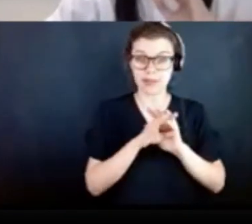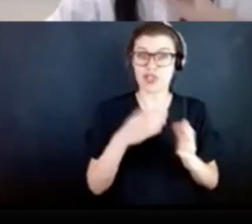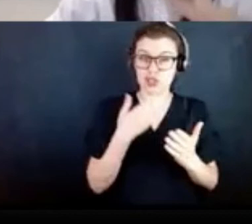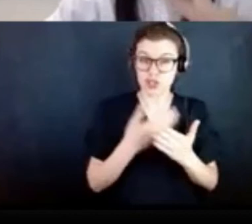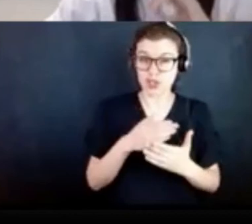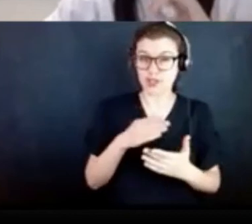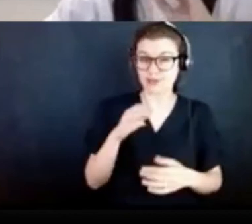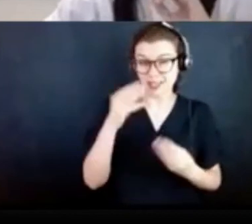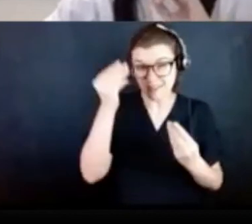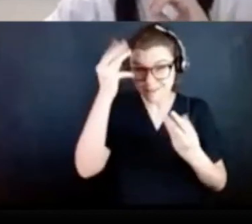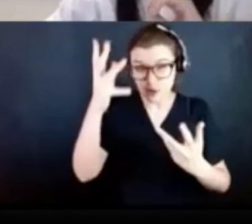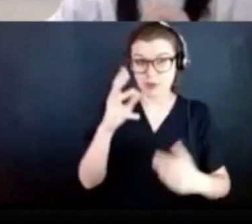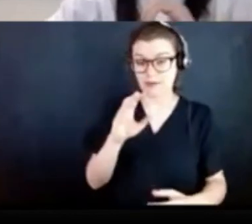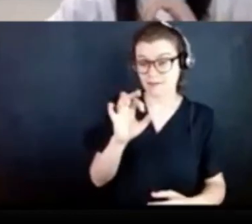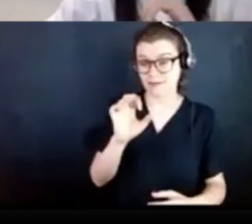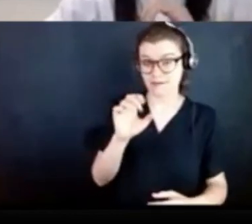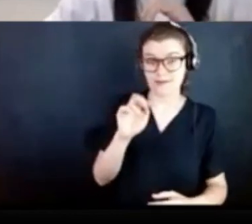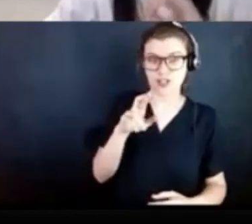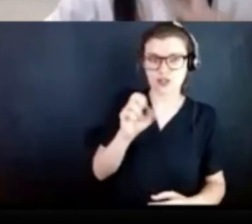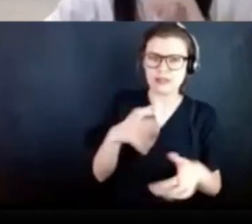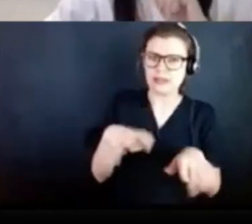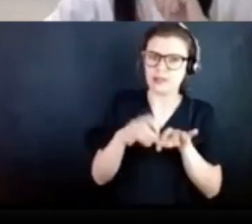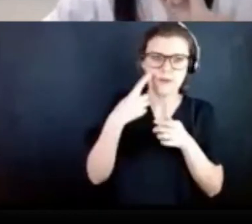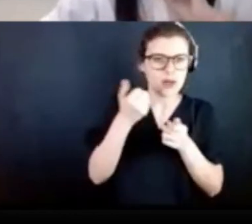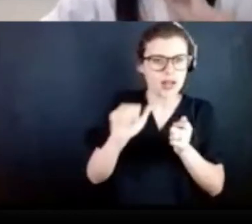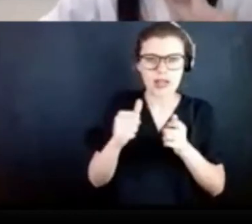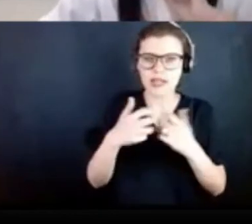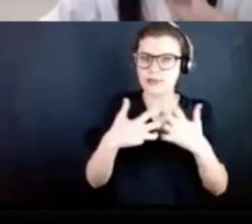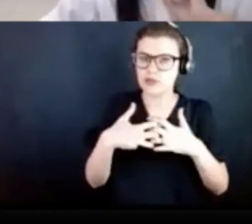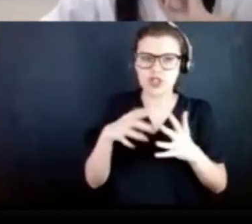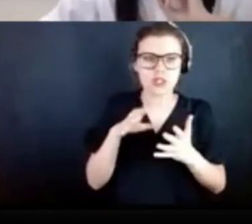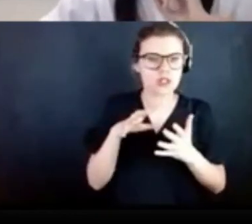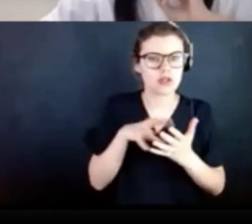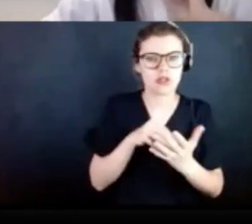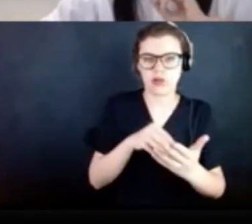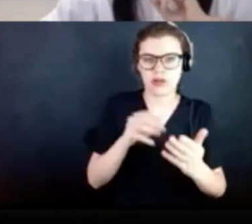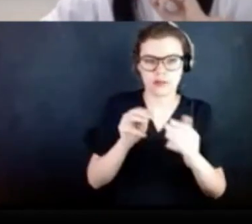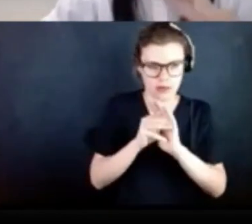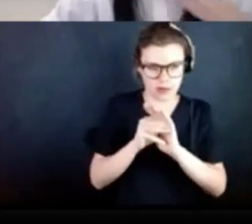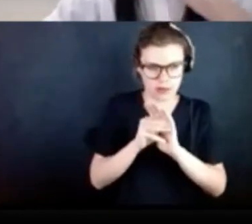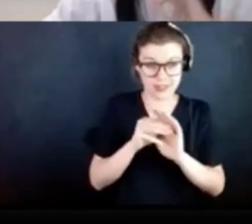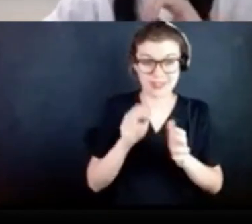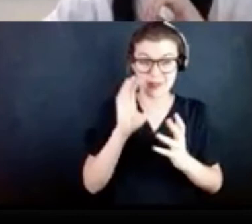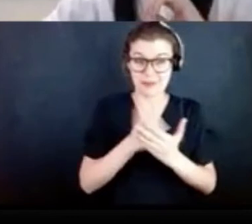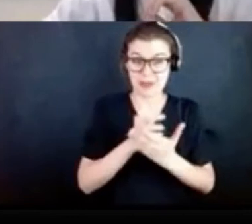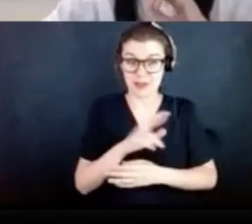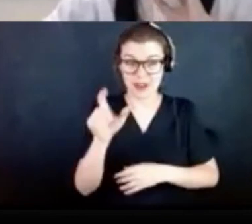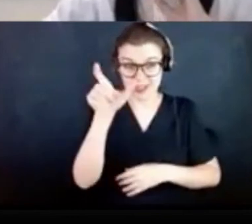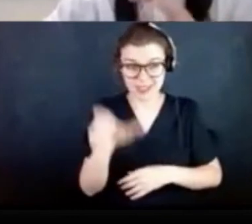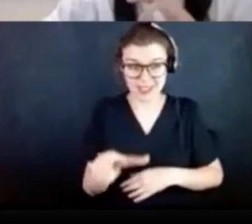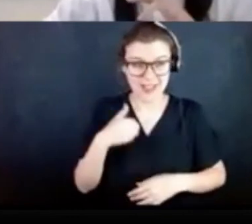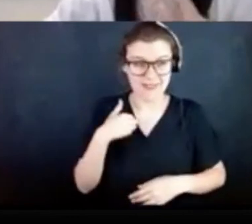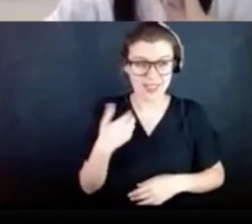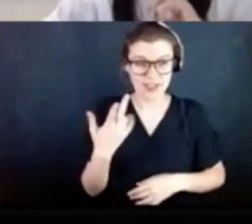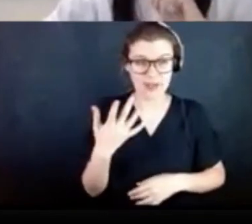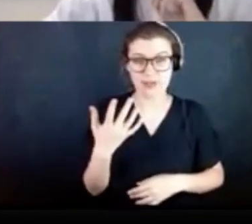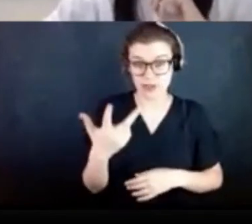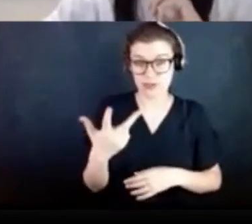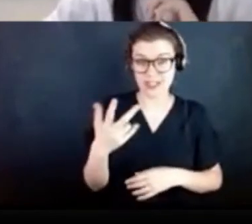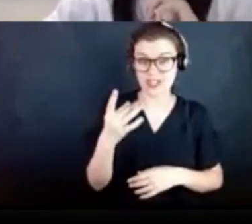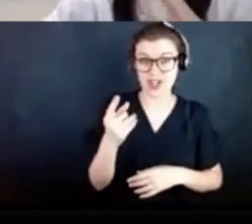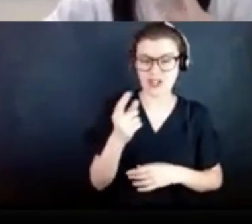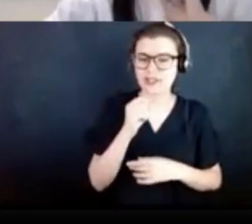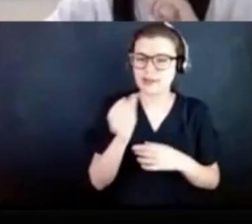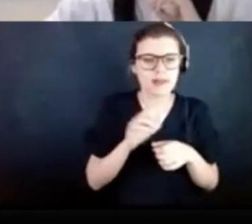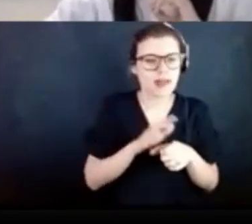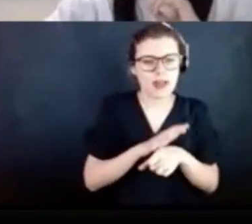step for building any machine learning models. For instance, in this picture on the right side, 3 dots is not informative